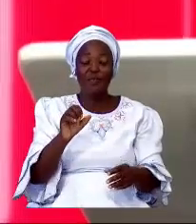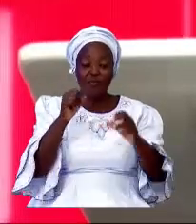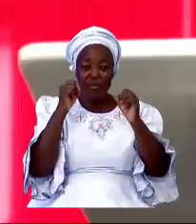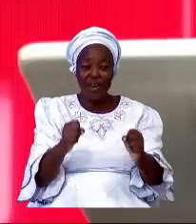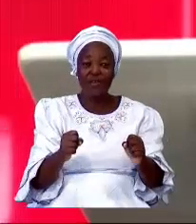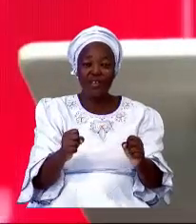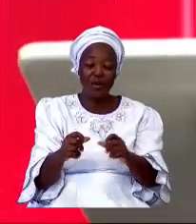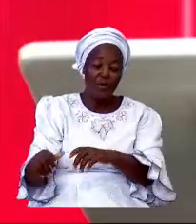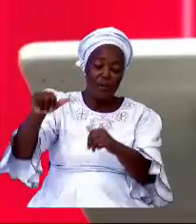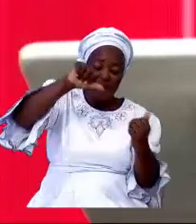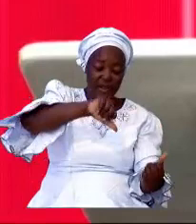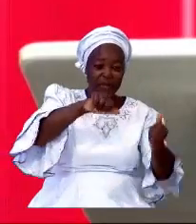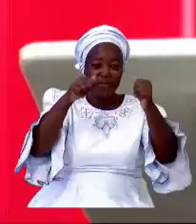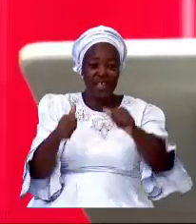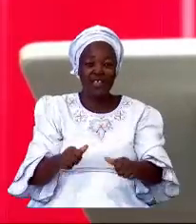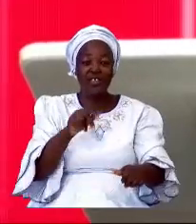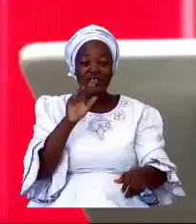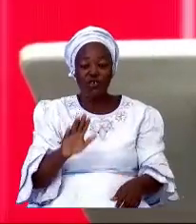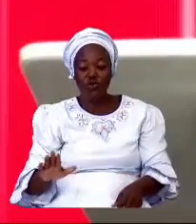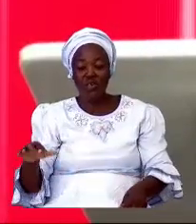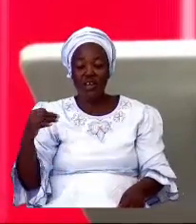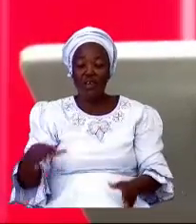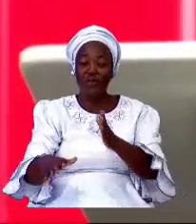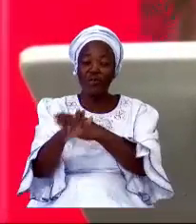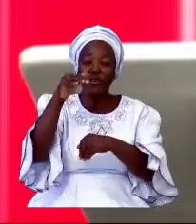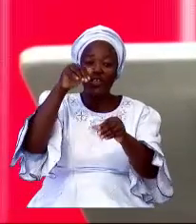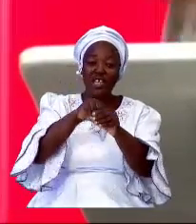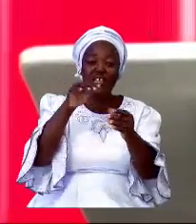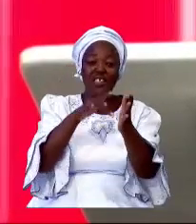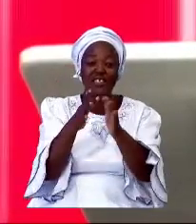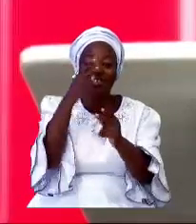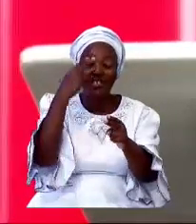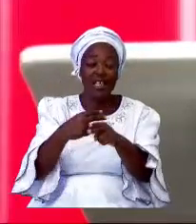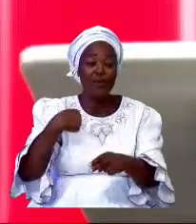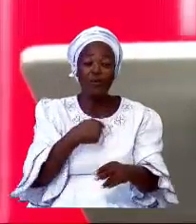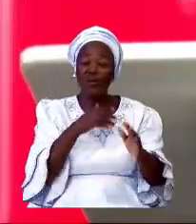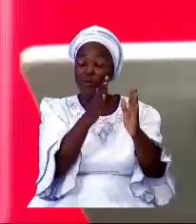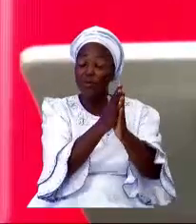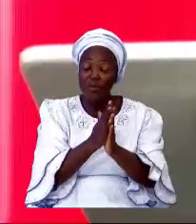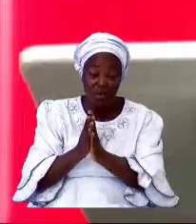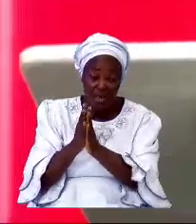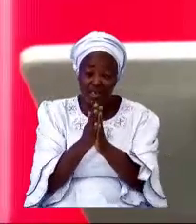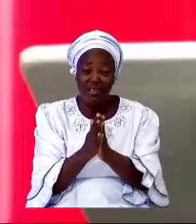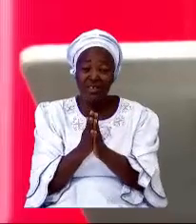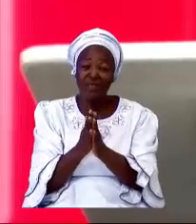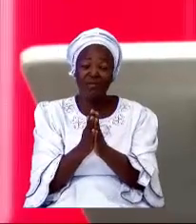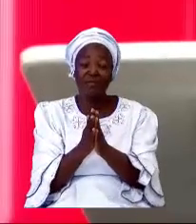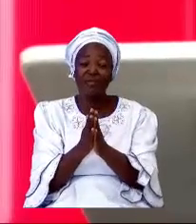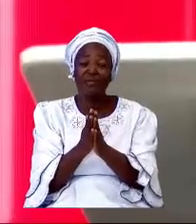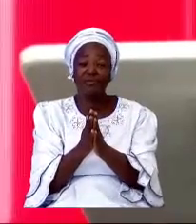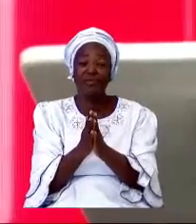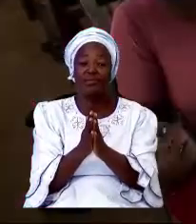energized, empowered, baptized children of God, in Jesus' name